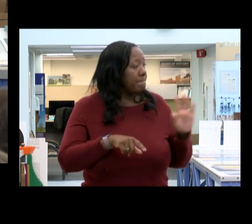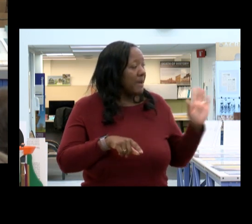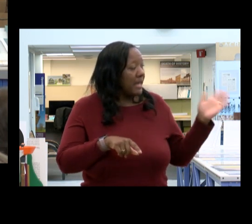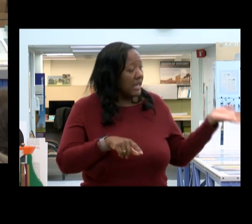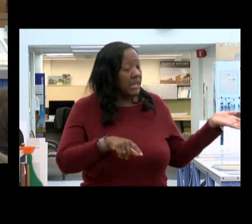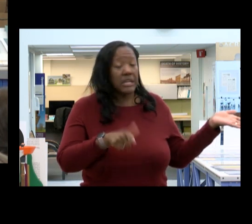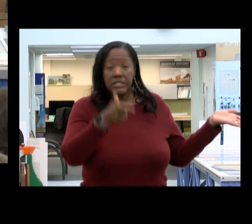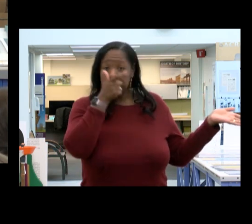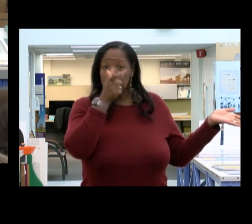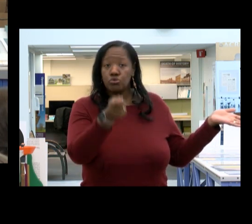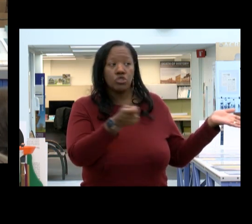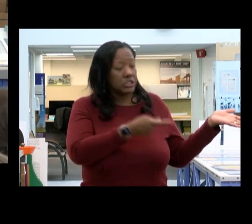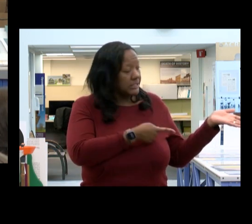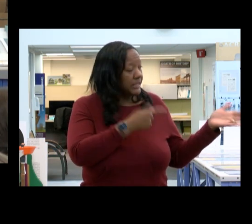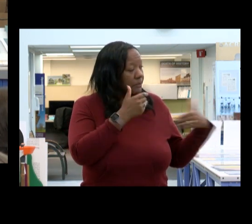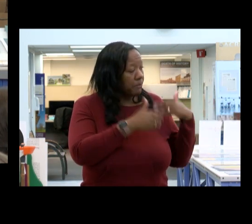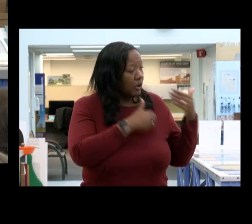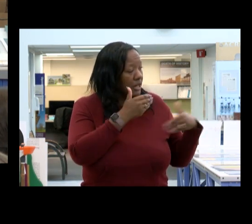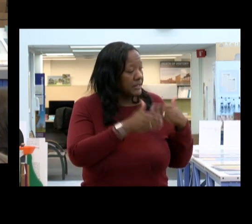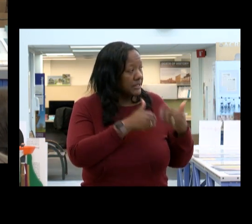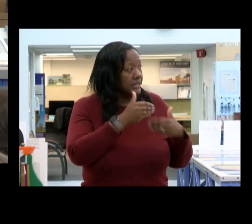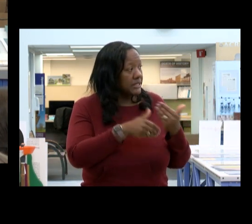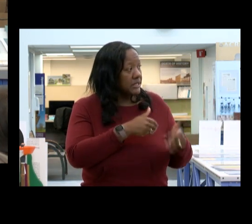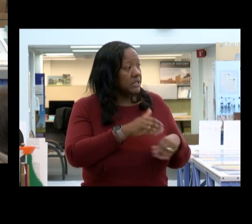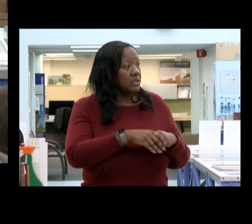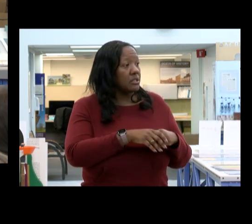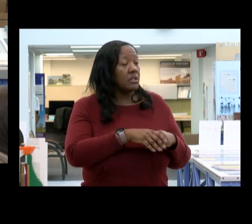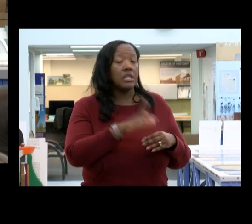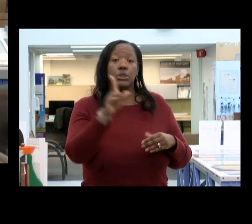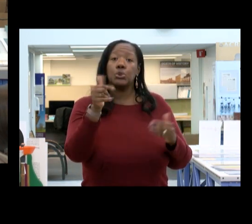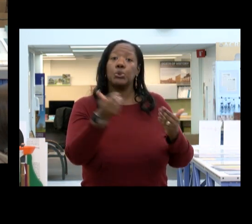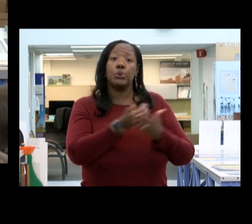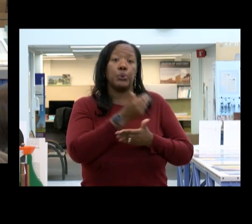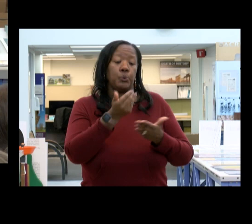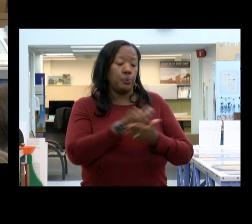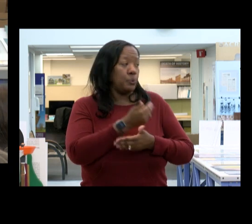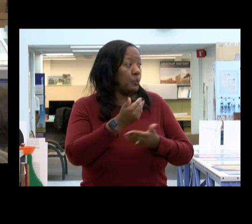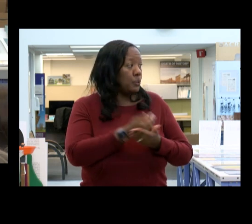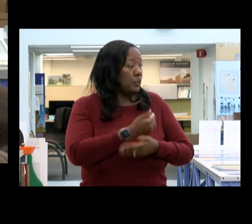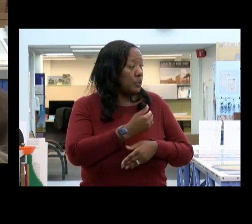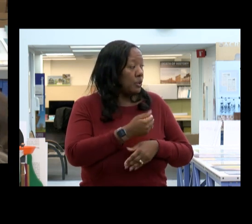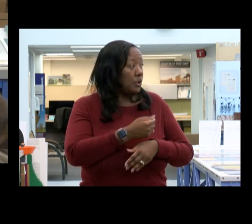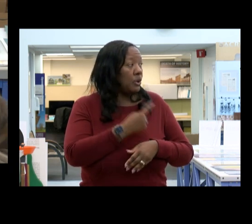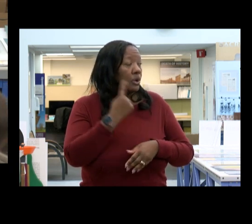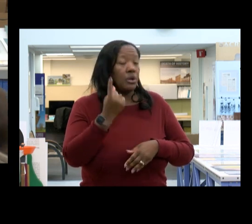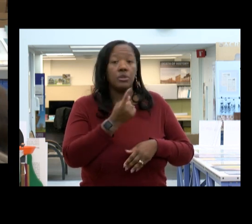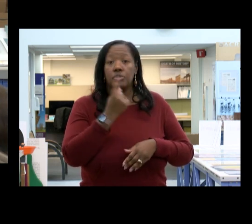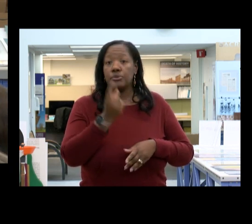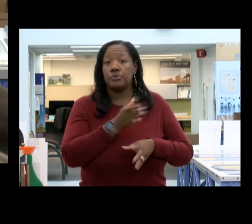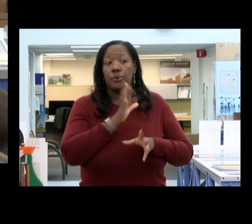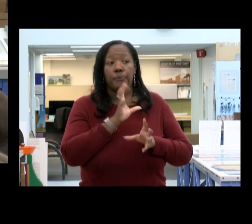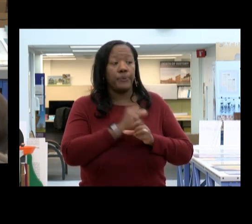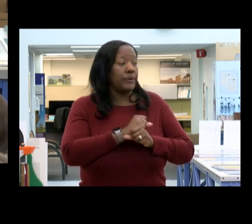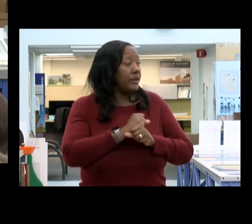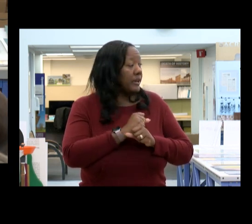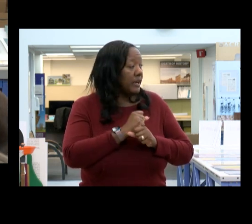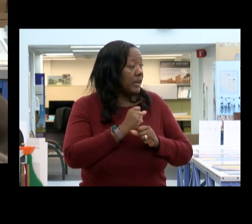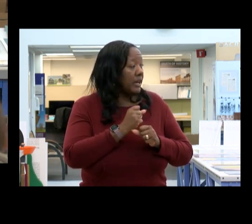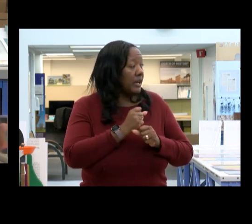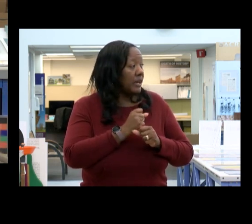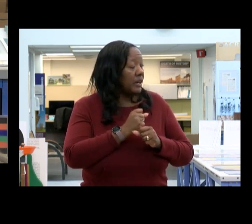interesting process and something. Now it's brand new, so someone's got to figure it out and get through it. I don't know what it's going to take